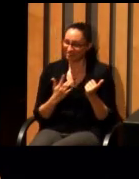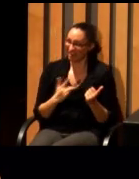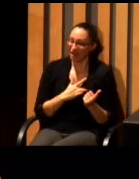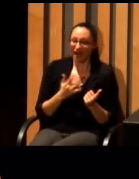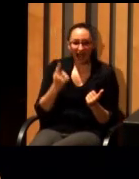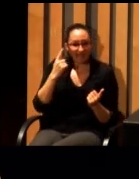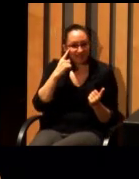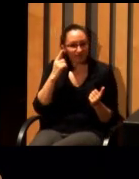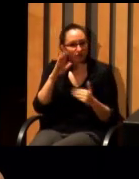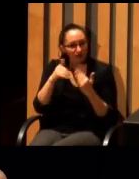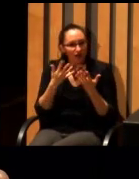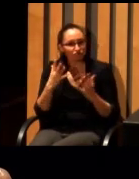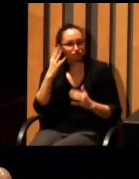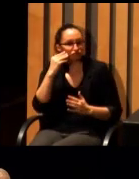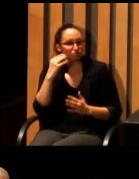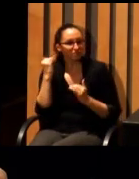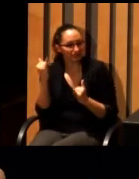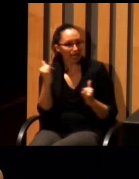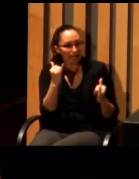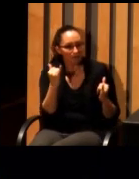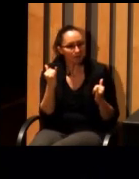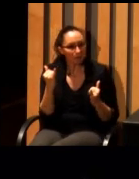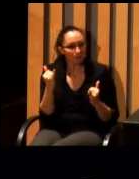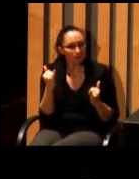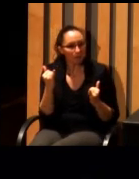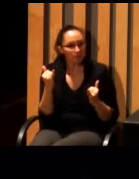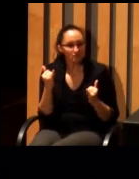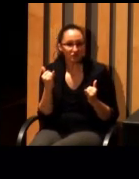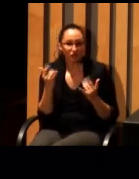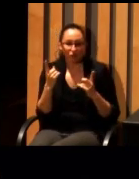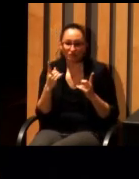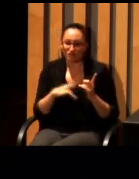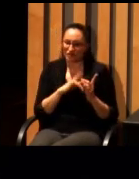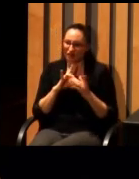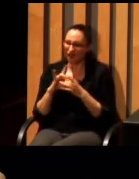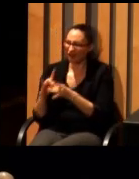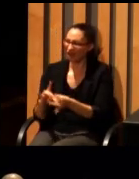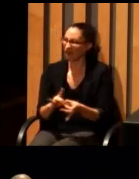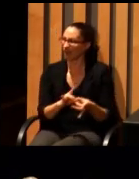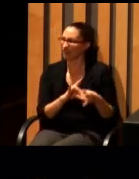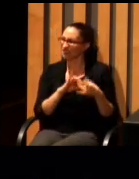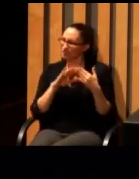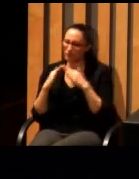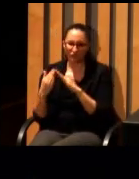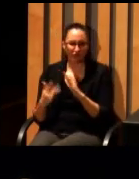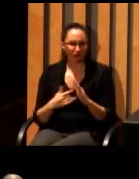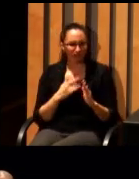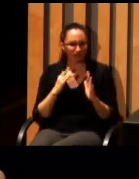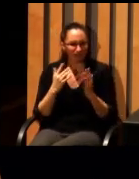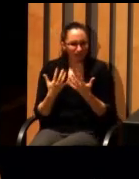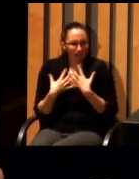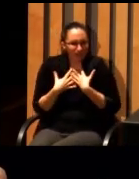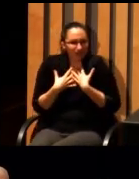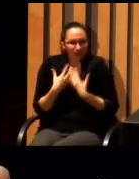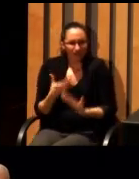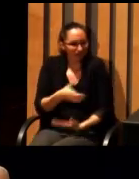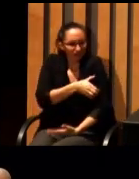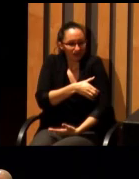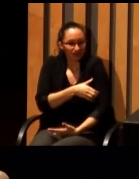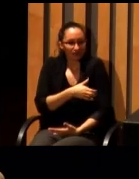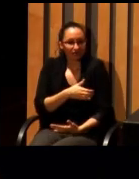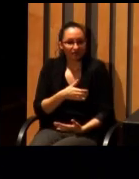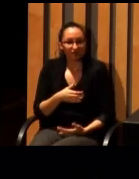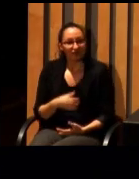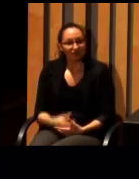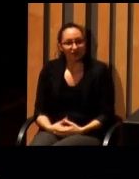kinds of experiences, the way that we can come together as a community. What we've been talking about, of course, is a moment when we come